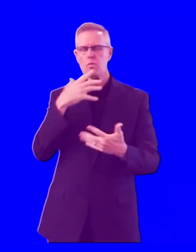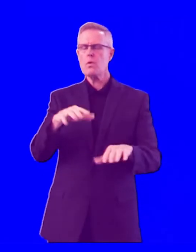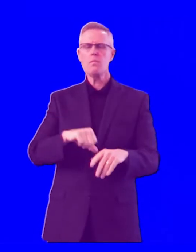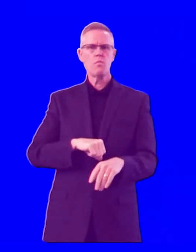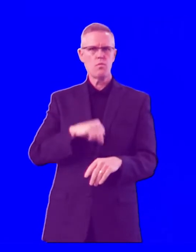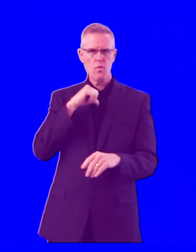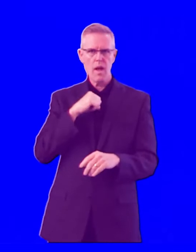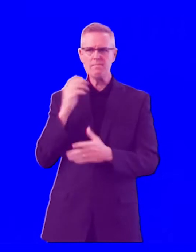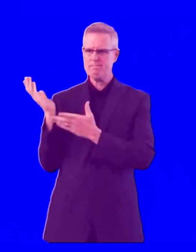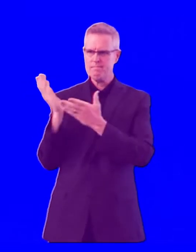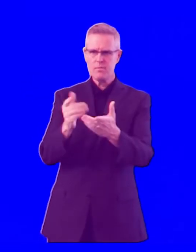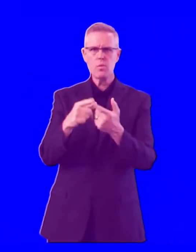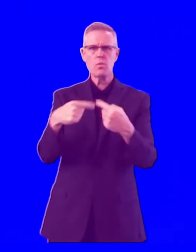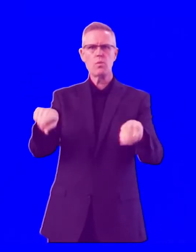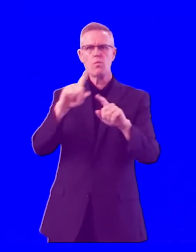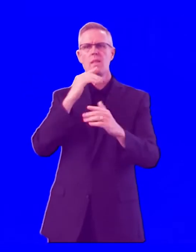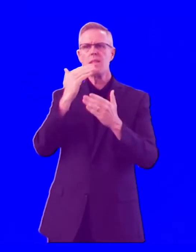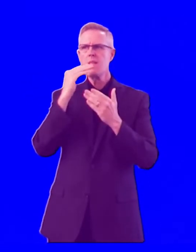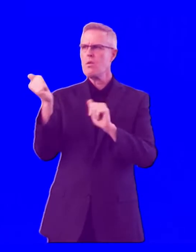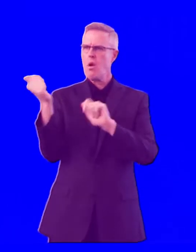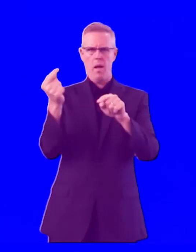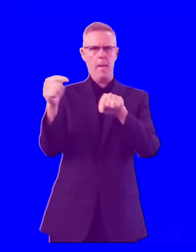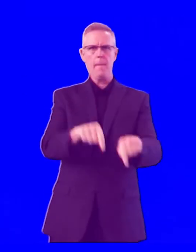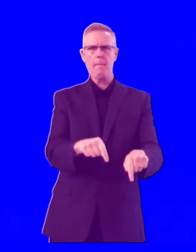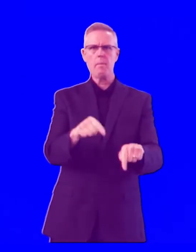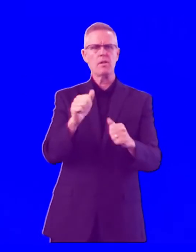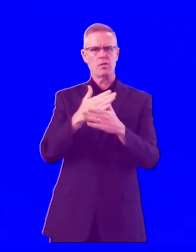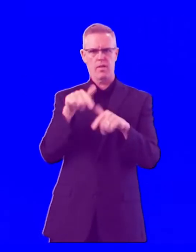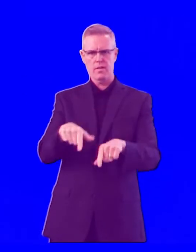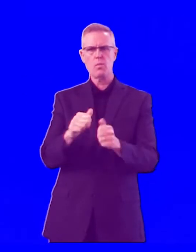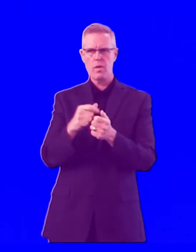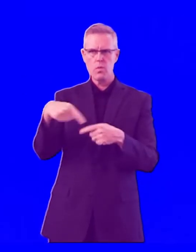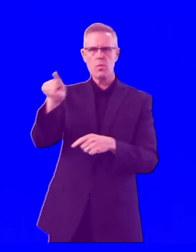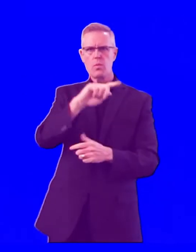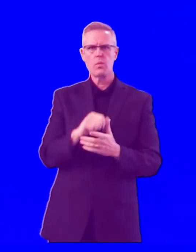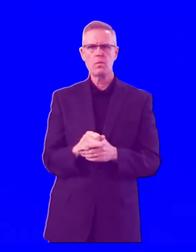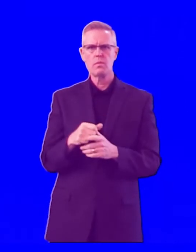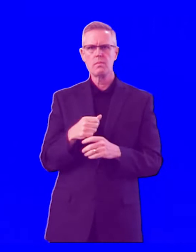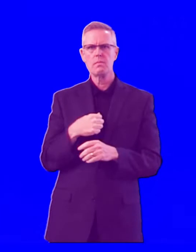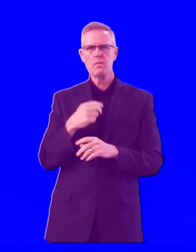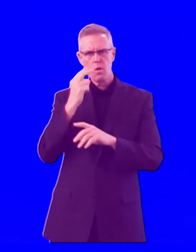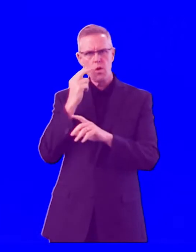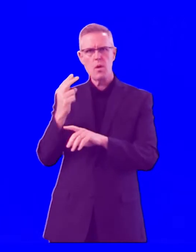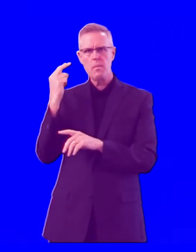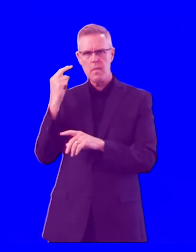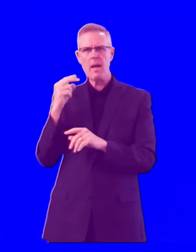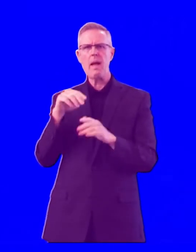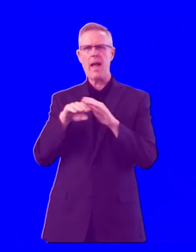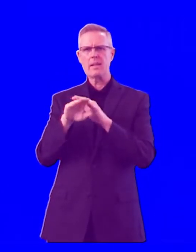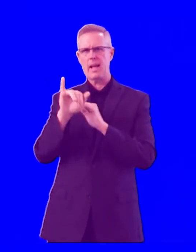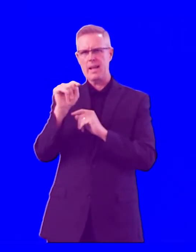so proud to bring this to you today, and thank you so much for being here for us to share this. When I look back at Access